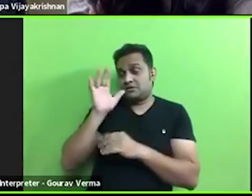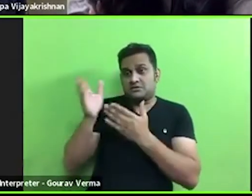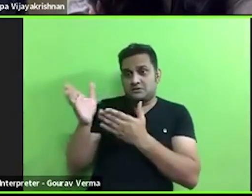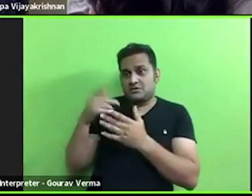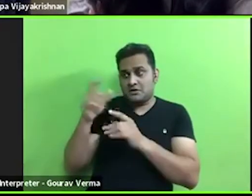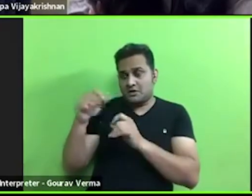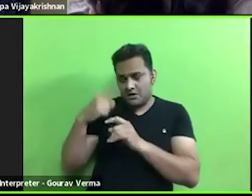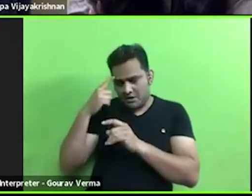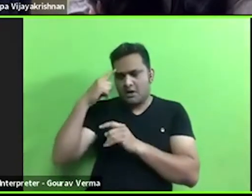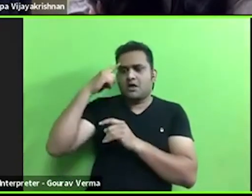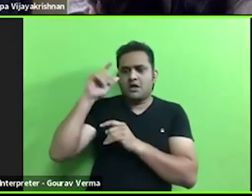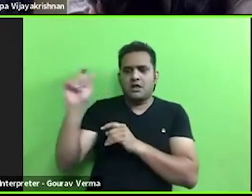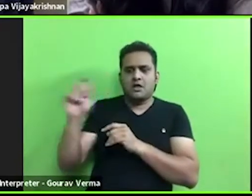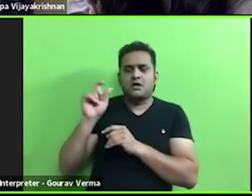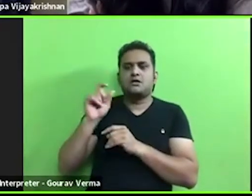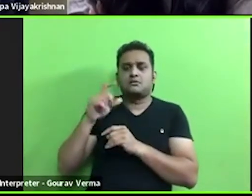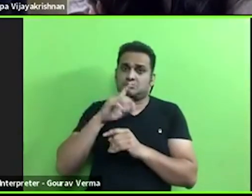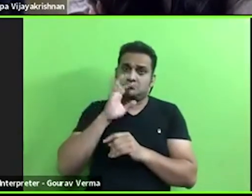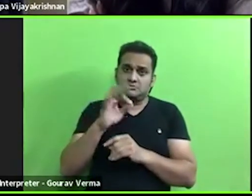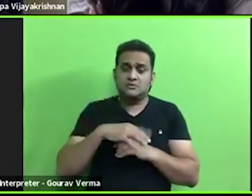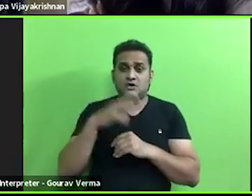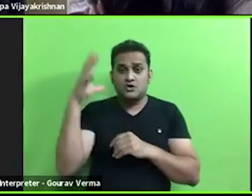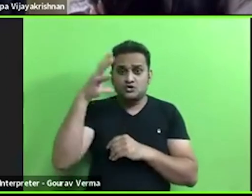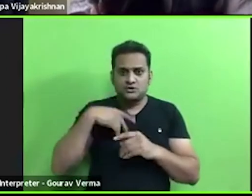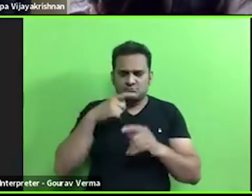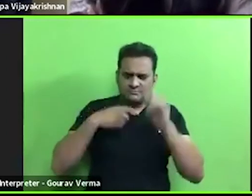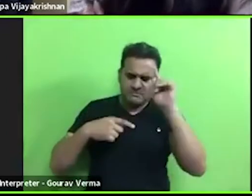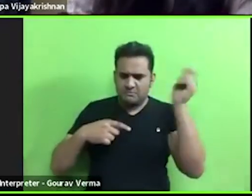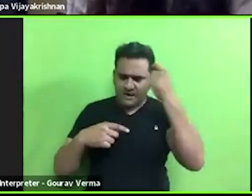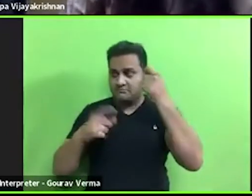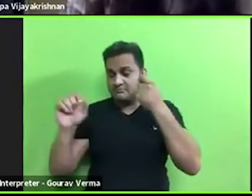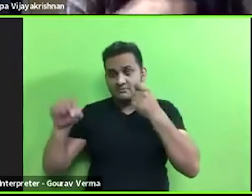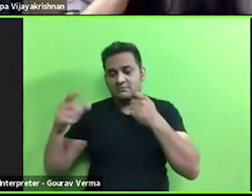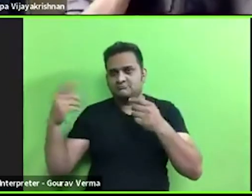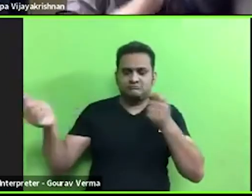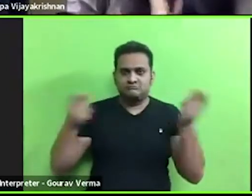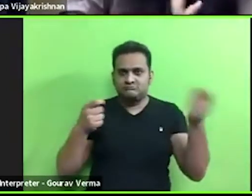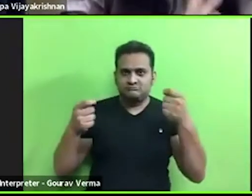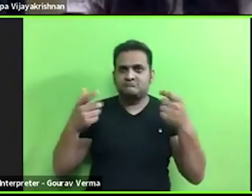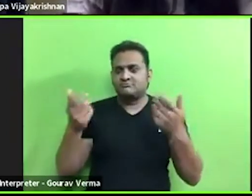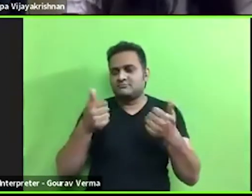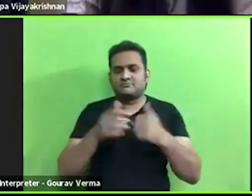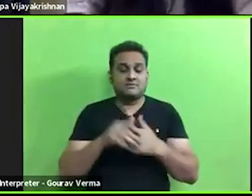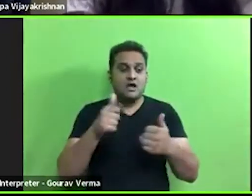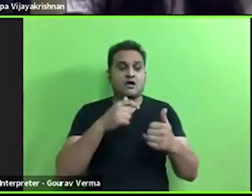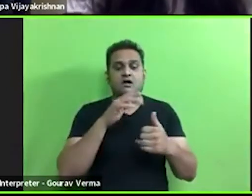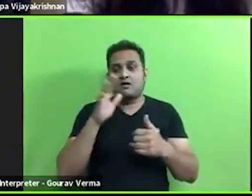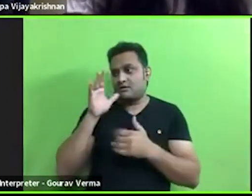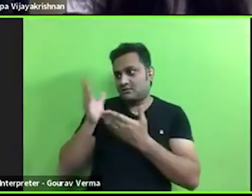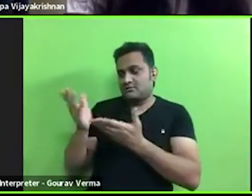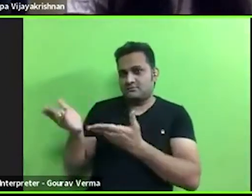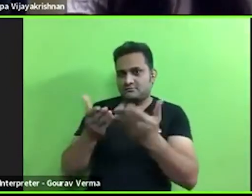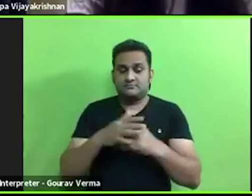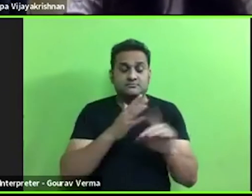hit me, I'm sure Suraj's tune can also hit you. So let's open that as well. Brilliant. Krishna, your closing comment on